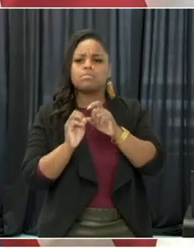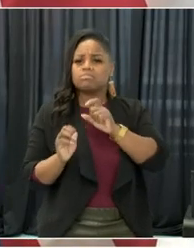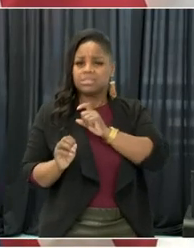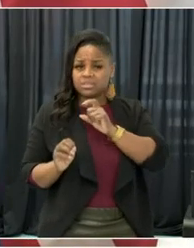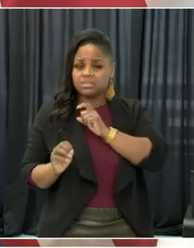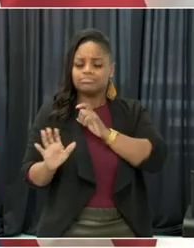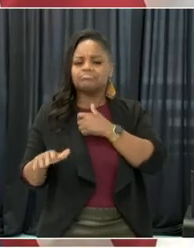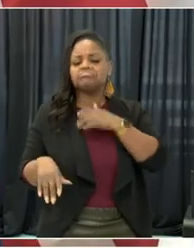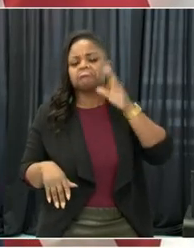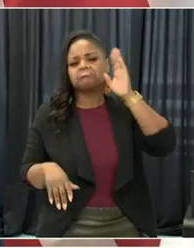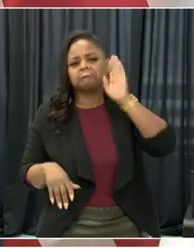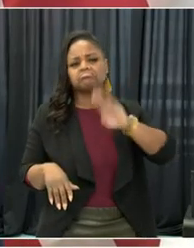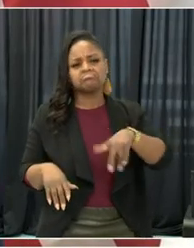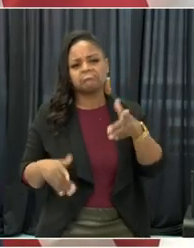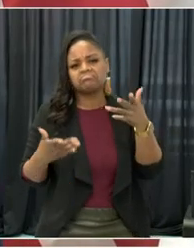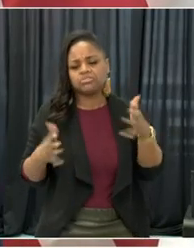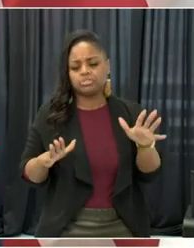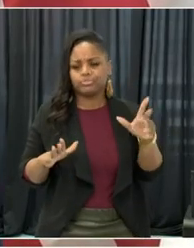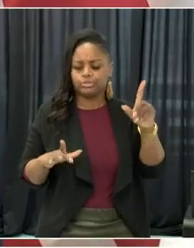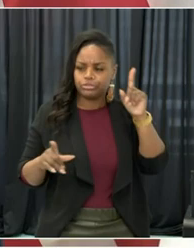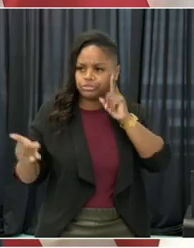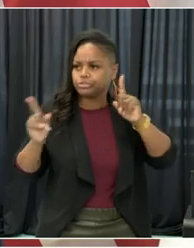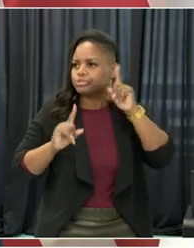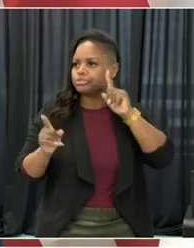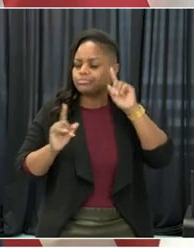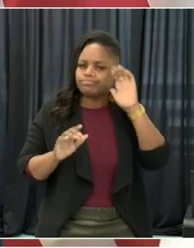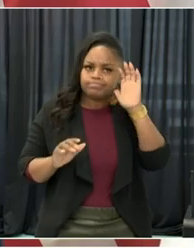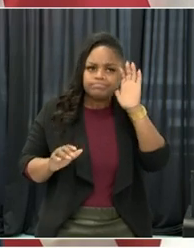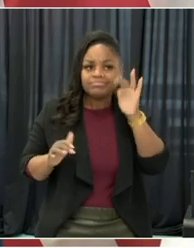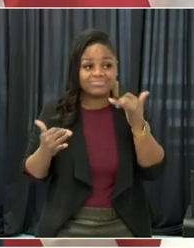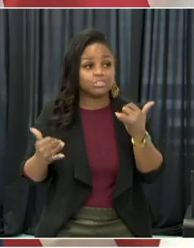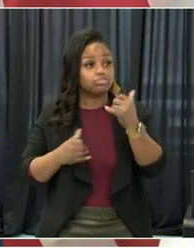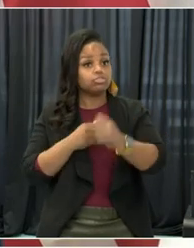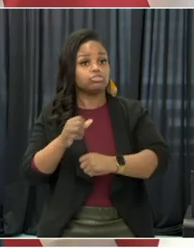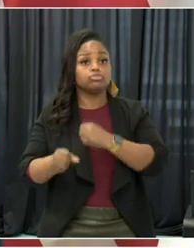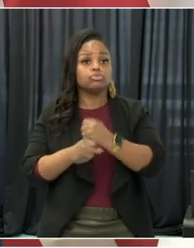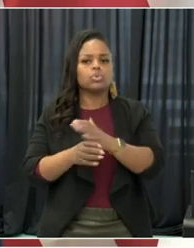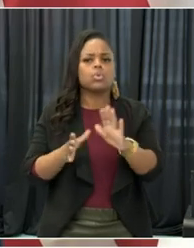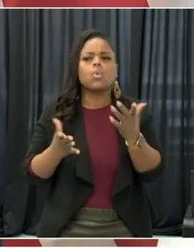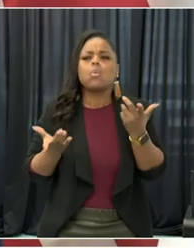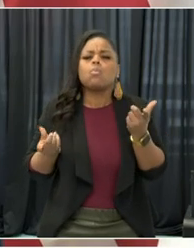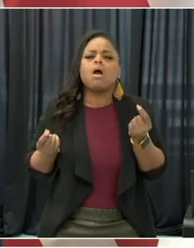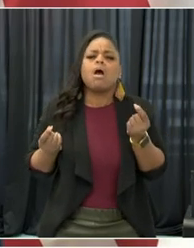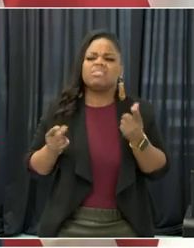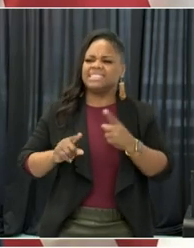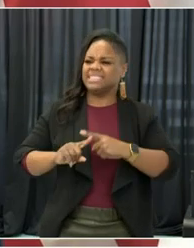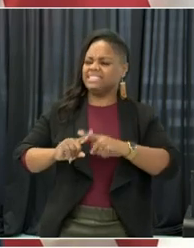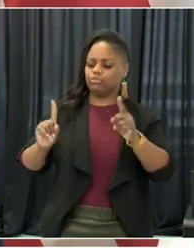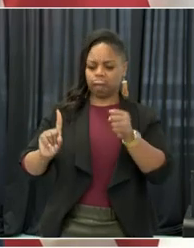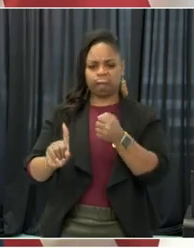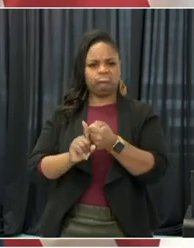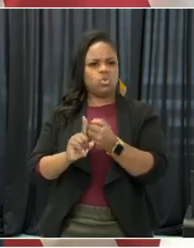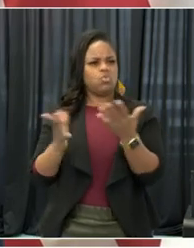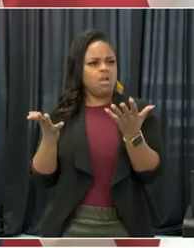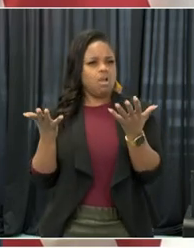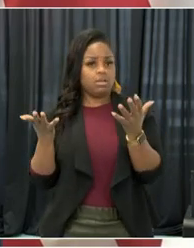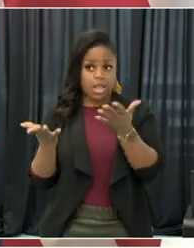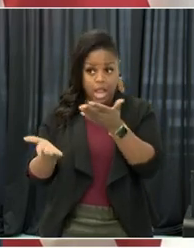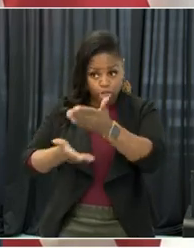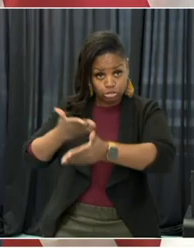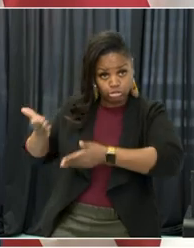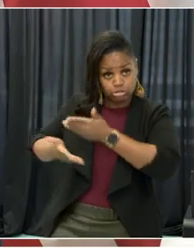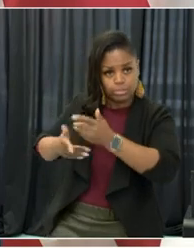heard before. What are you doing differently this time around to not only hire, but to retain them, give them that extra